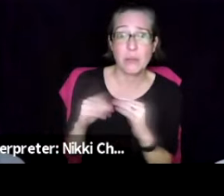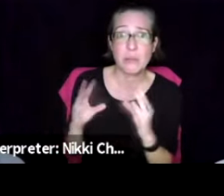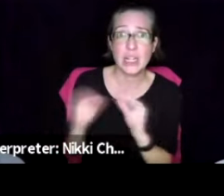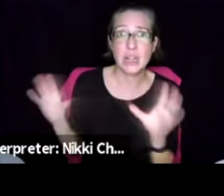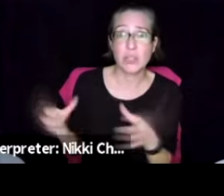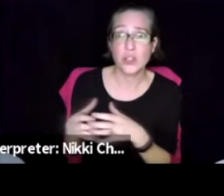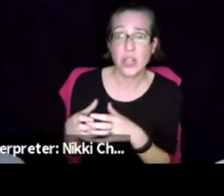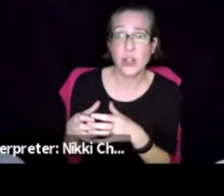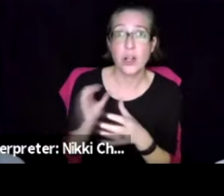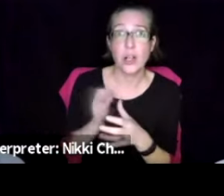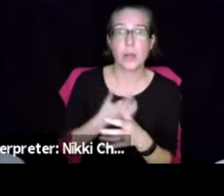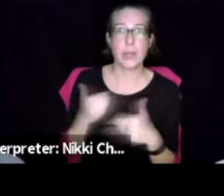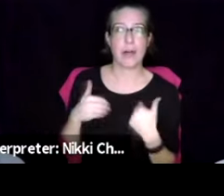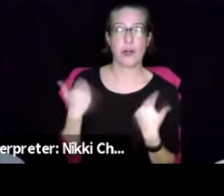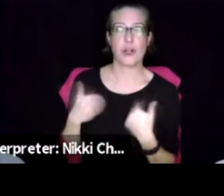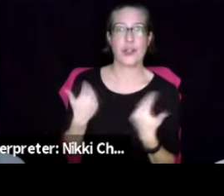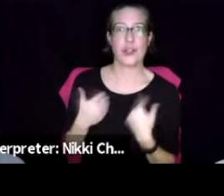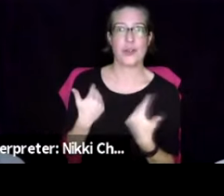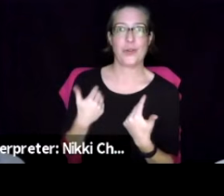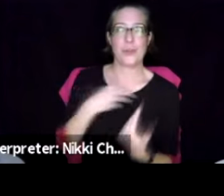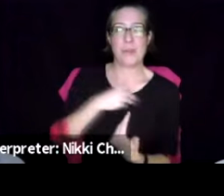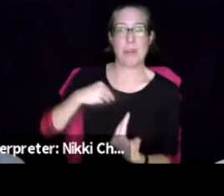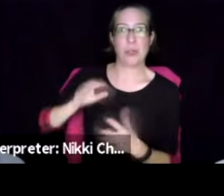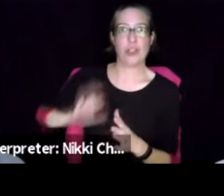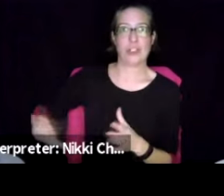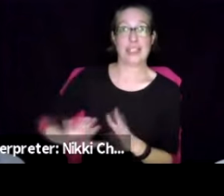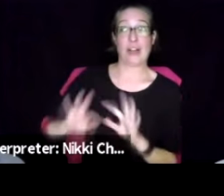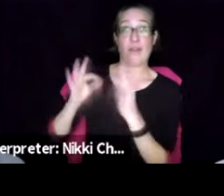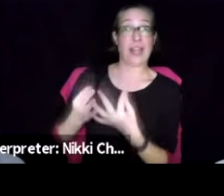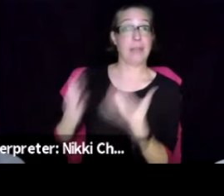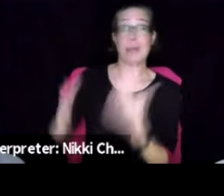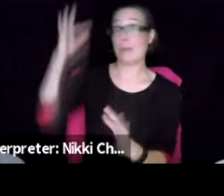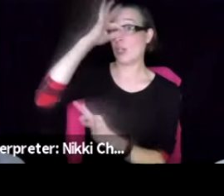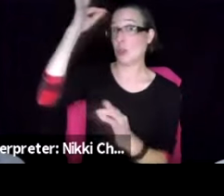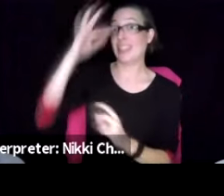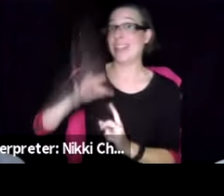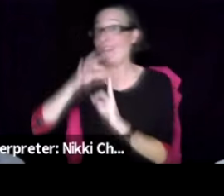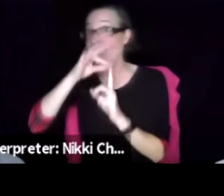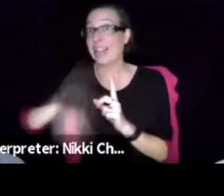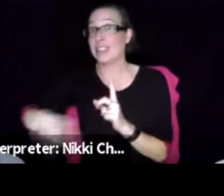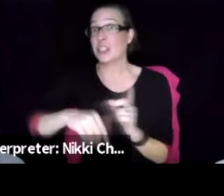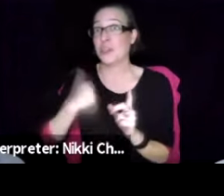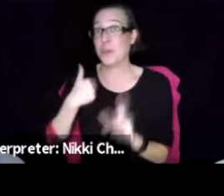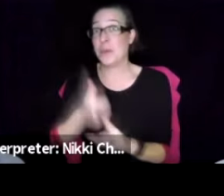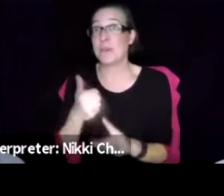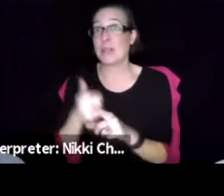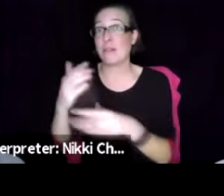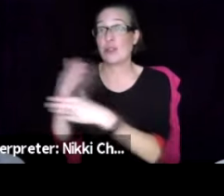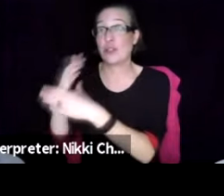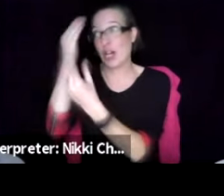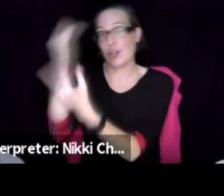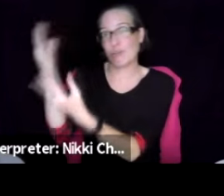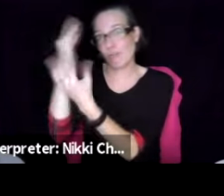members might have no idea what they've been working on this whole time unless they've taken it upon themselves to share about it. So